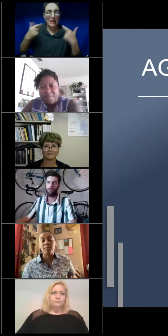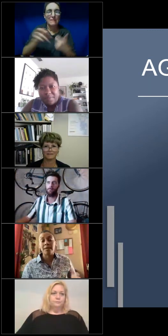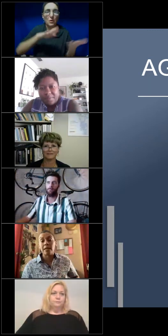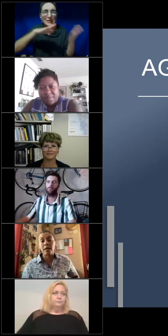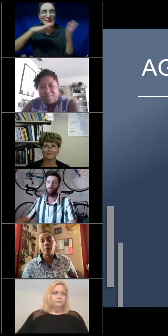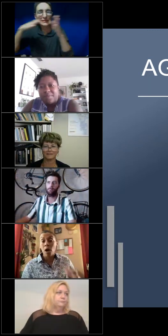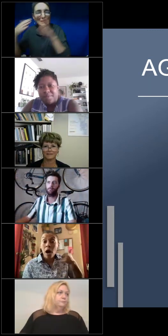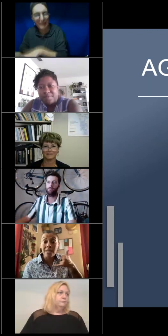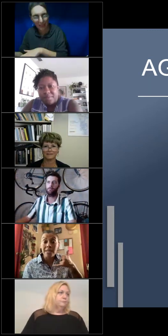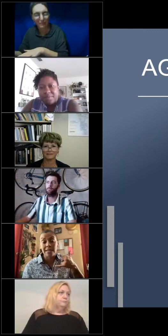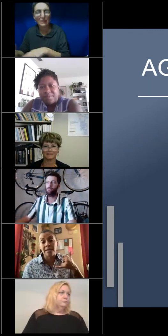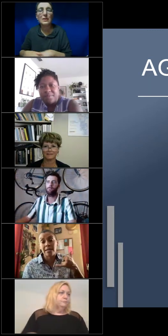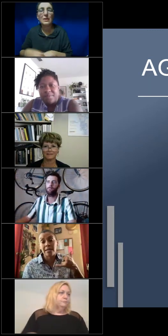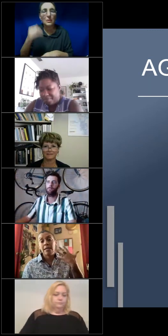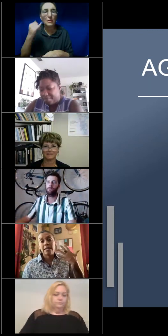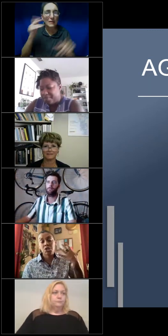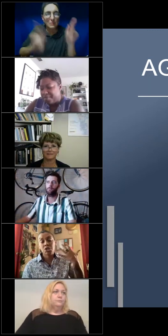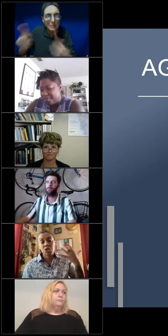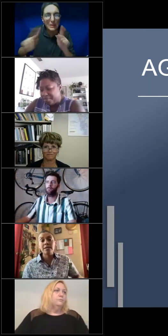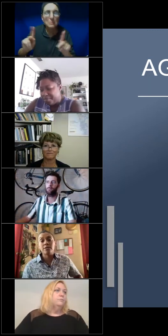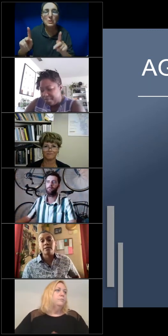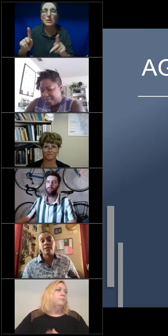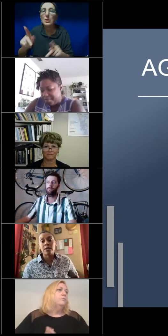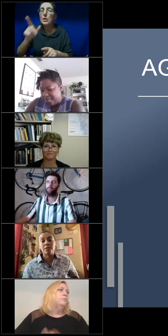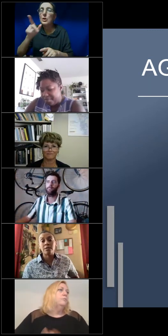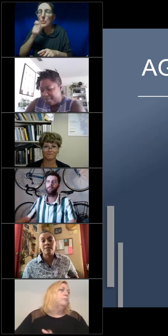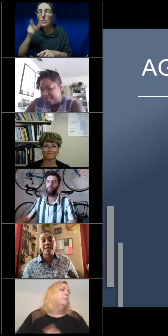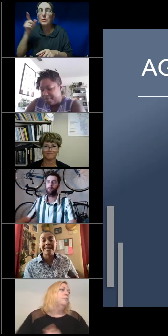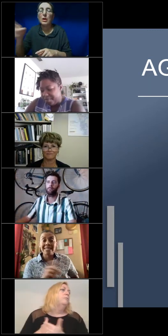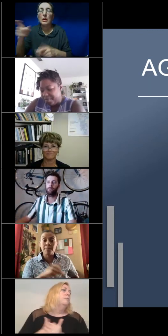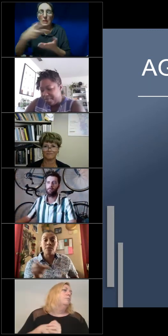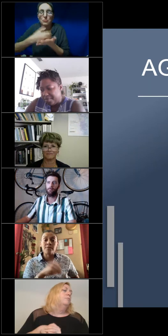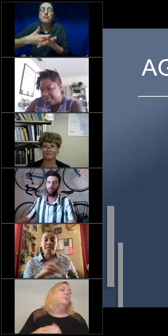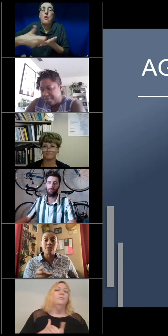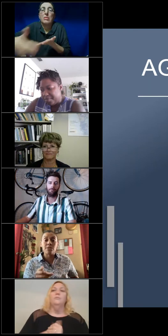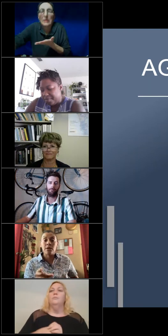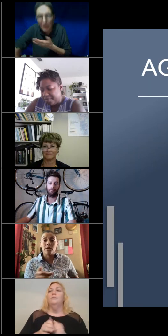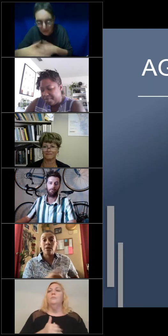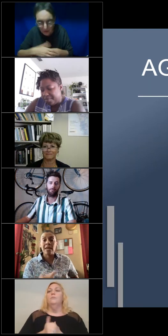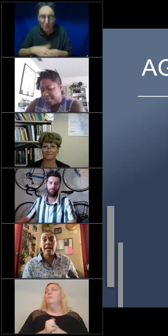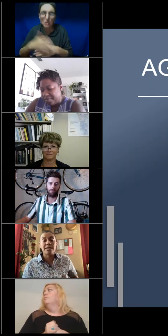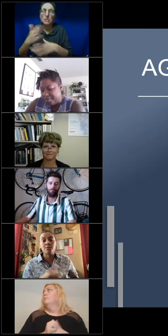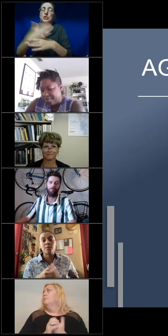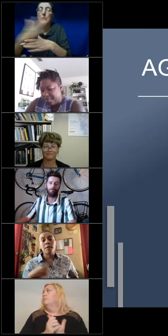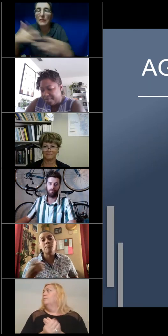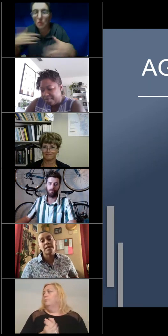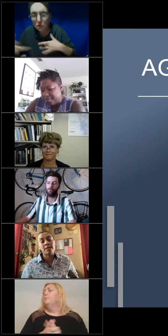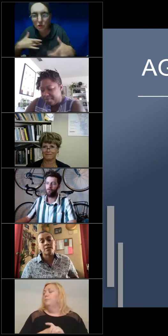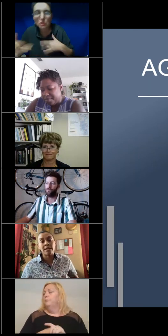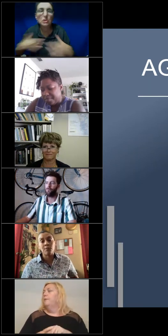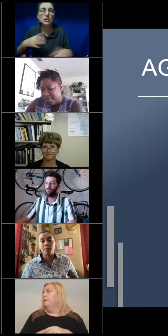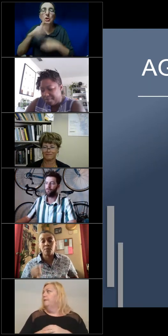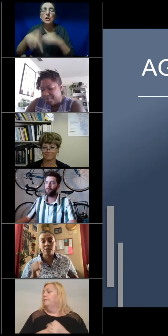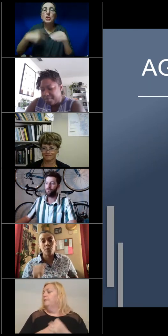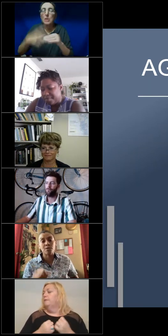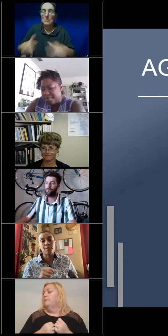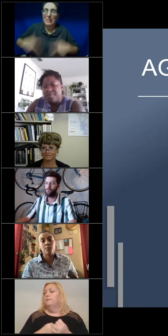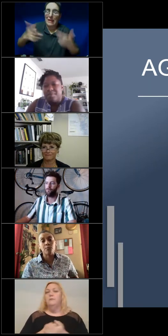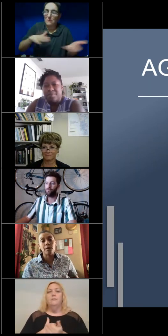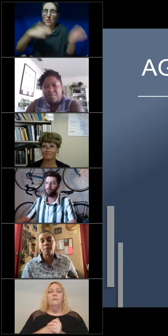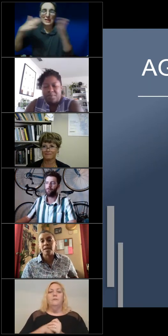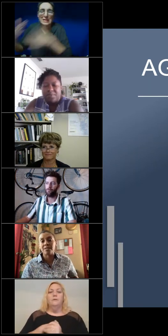desperately calling in and sharing their concerns. It is a matter of death or life, and that's what people are not understanding. When people's